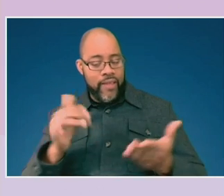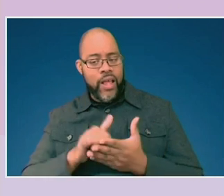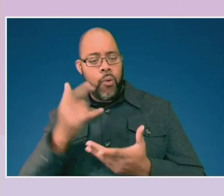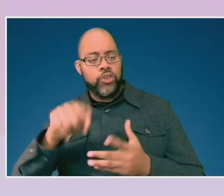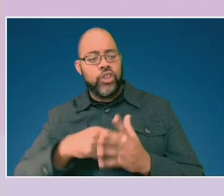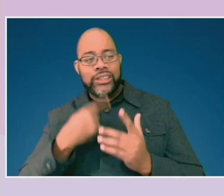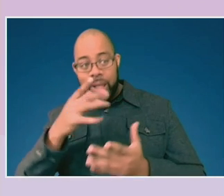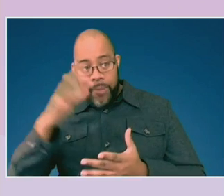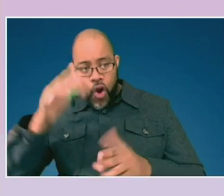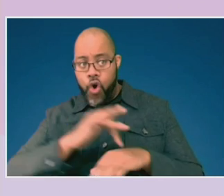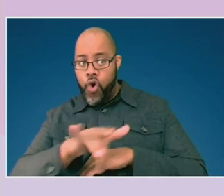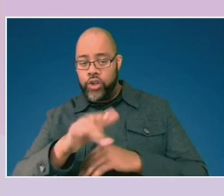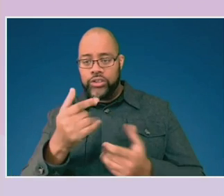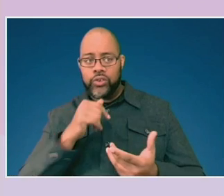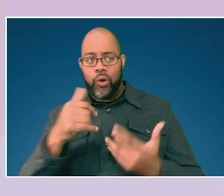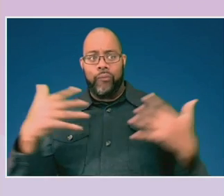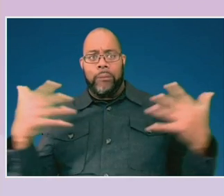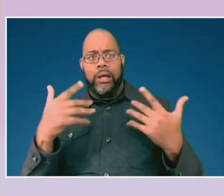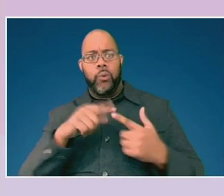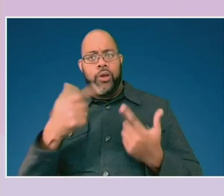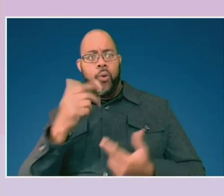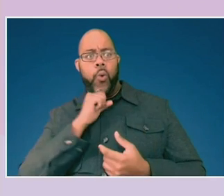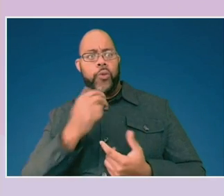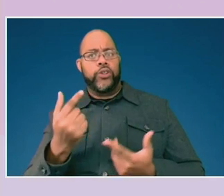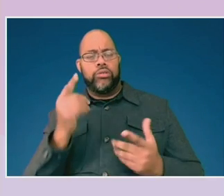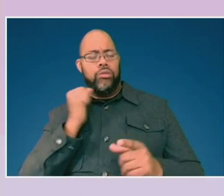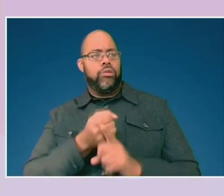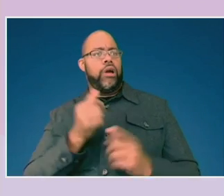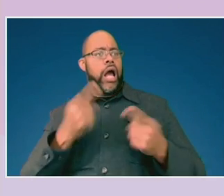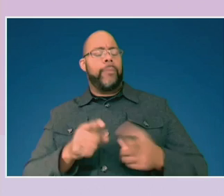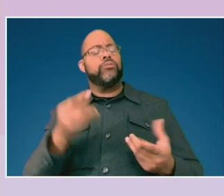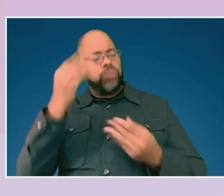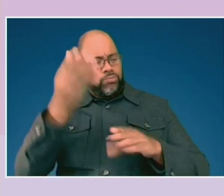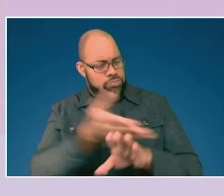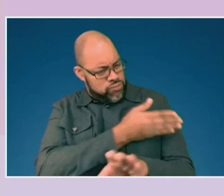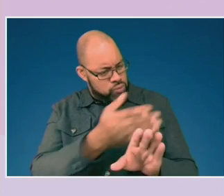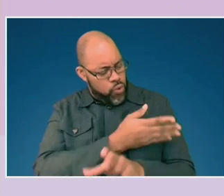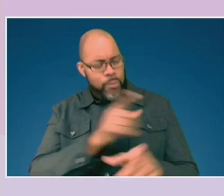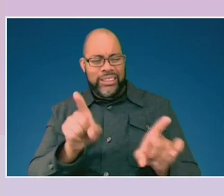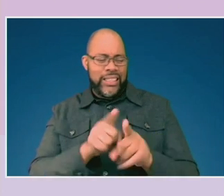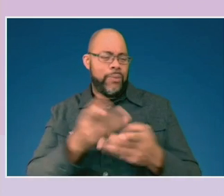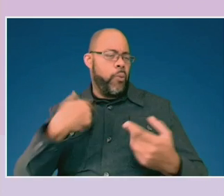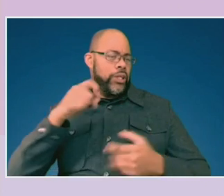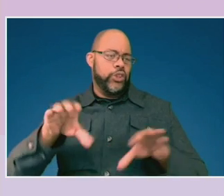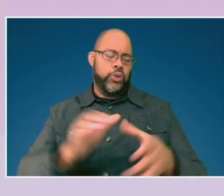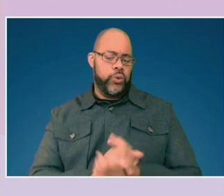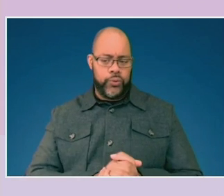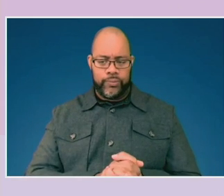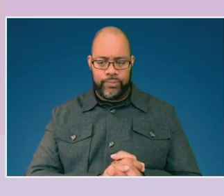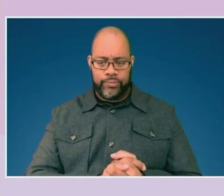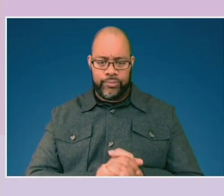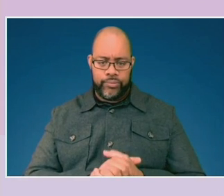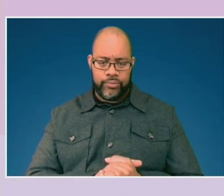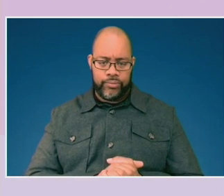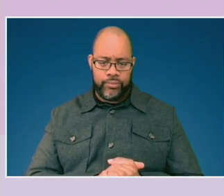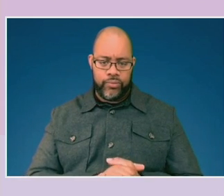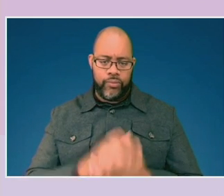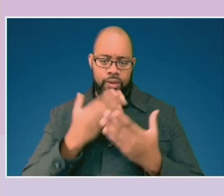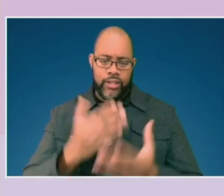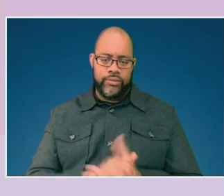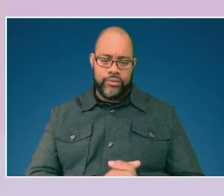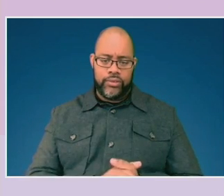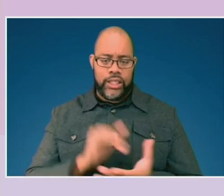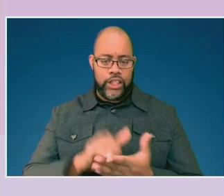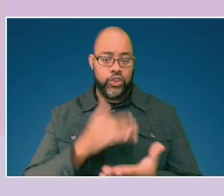parent early so they don't freak out at 13. But we need to kind of do the same thing with these situations. Thank you. That's a